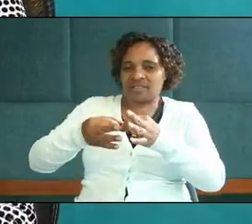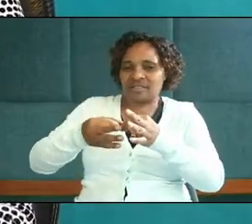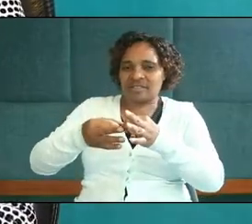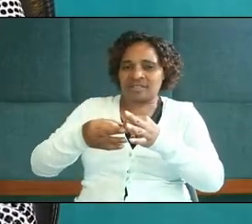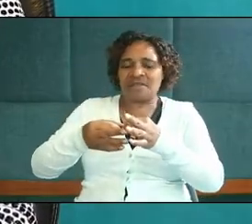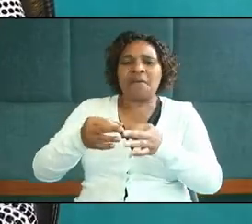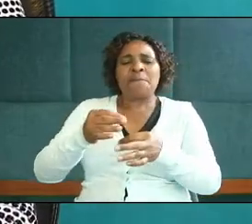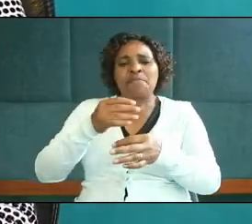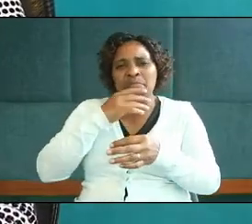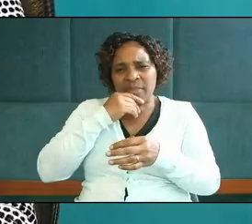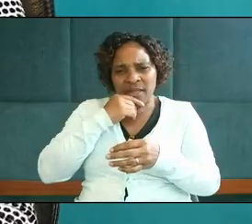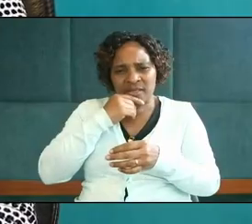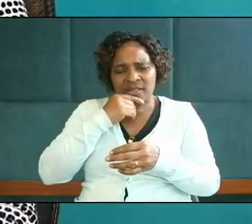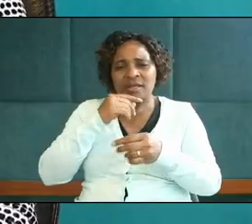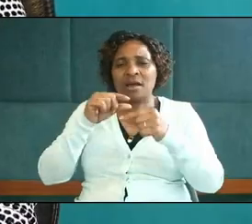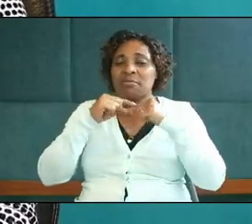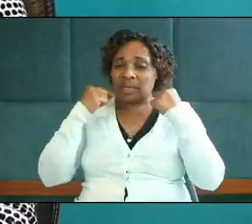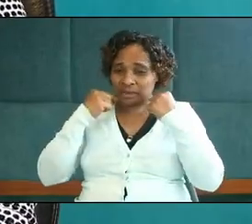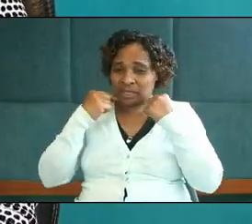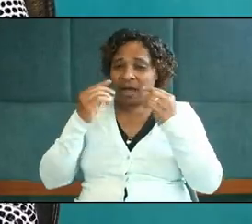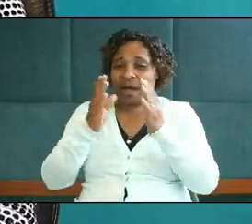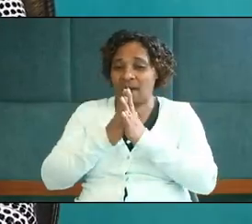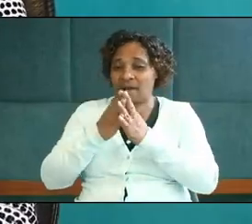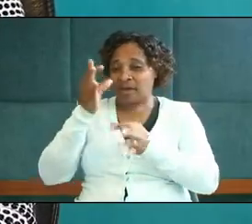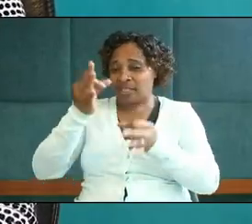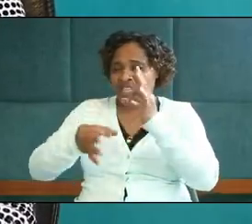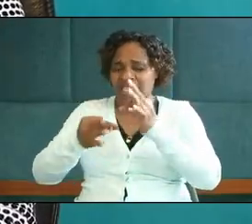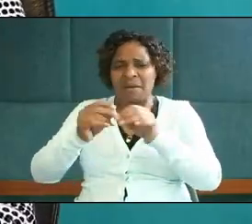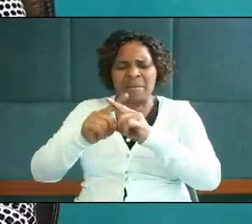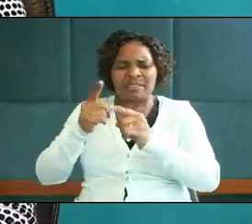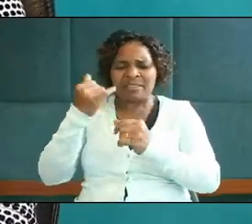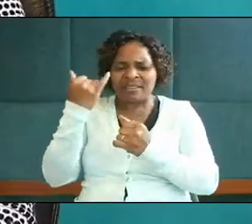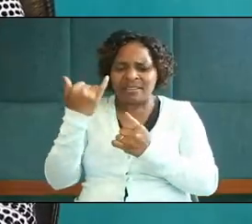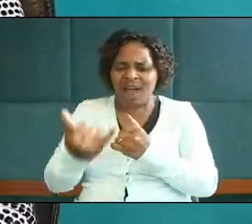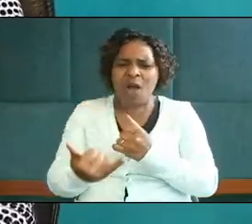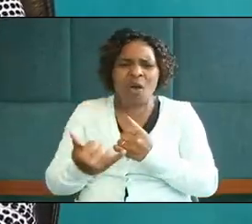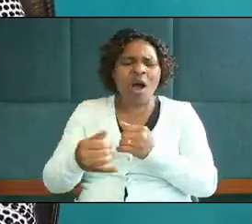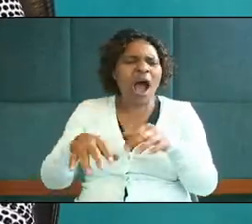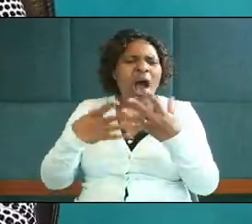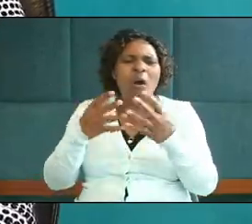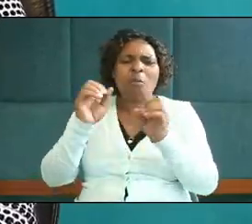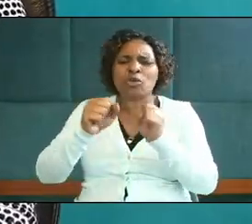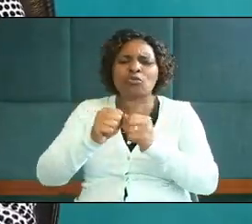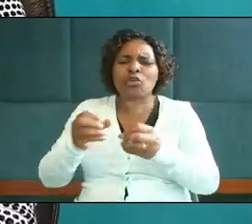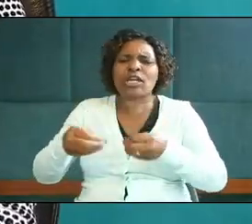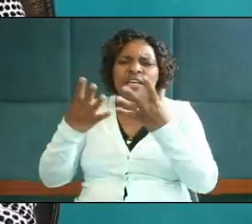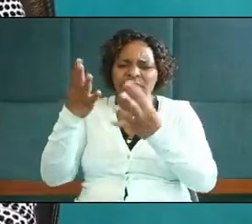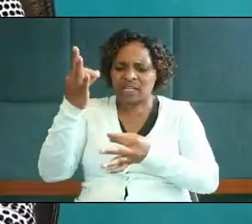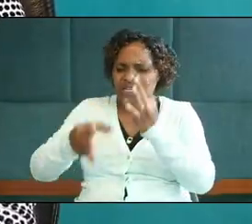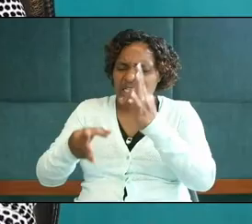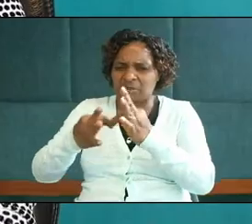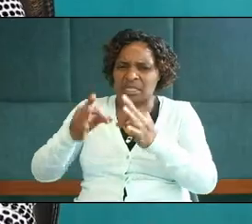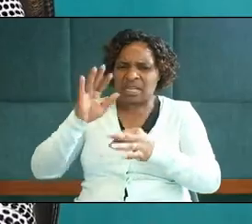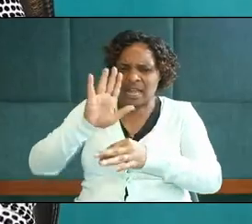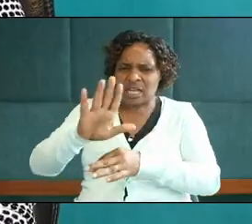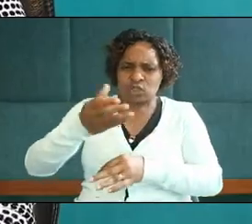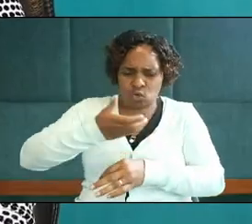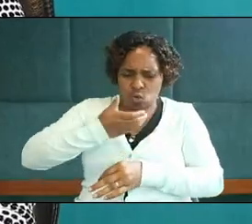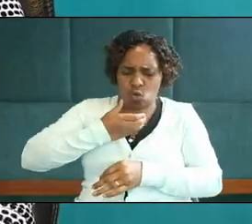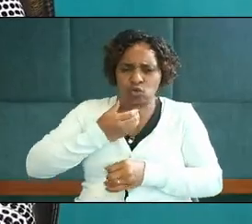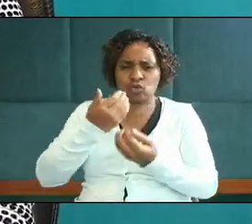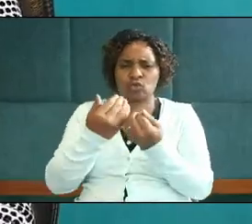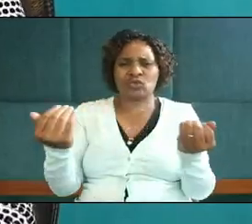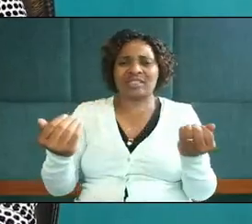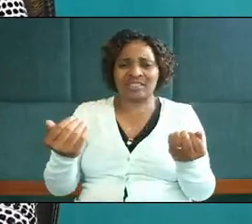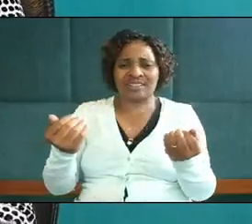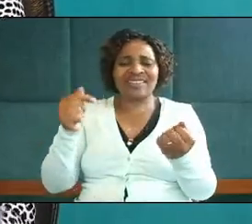but he was a judge. But how comes he was not able to pass judgment upon his own children? So you can imagine, that's quite a paradox,